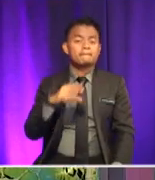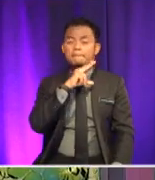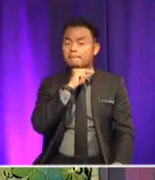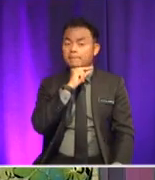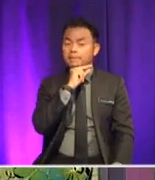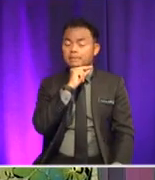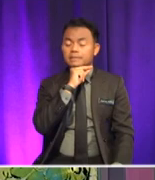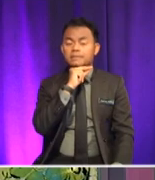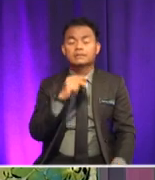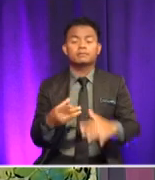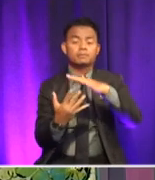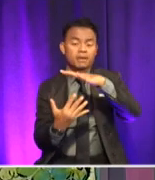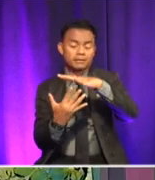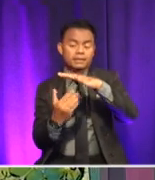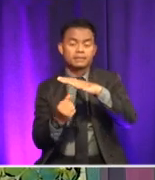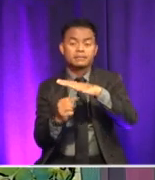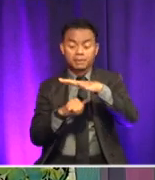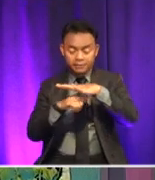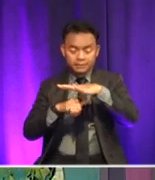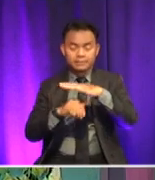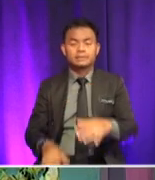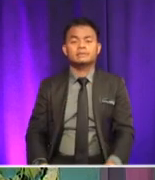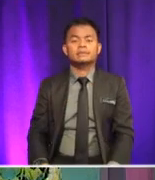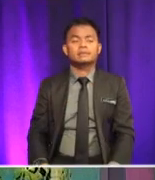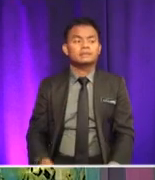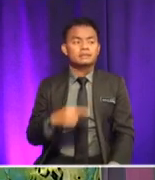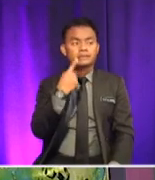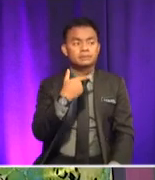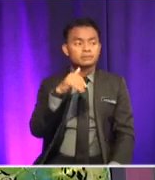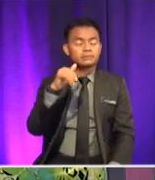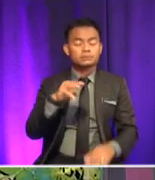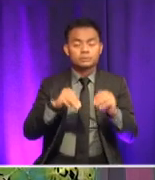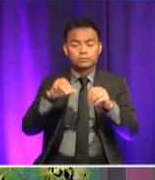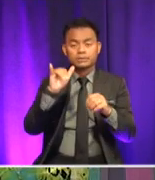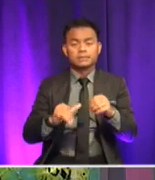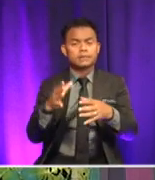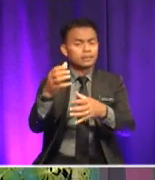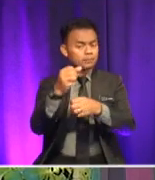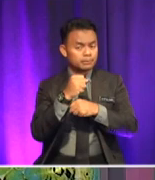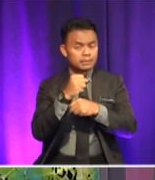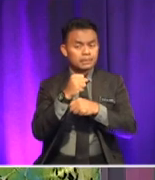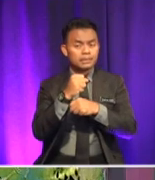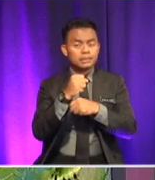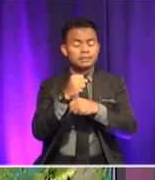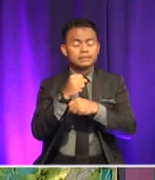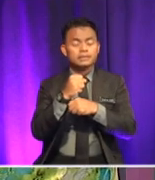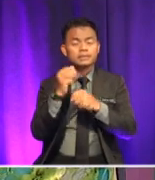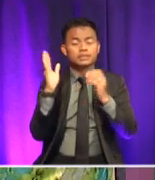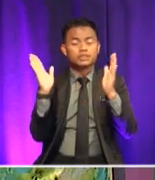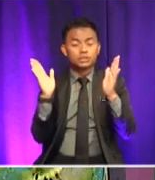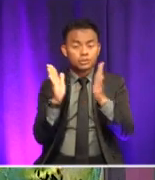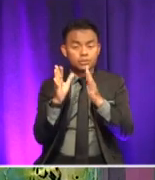needed for students to learn if they are taking short stories. Okay, so without further ado, let's go into it. All